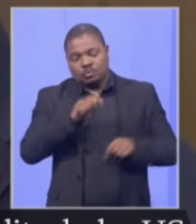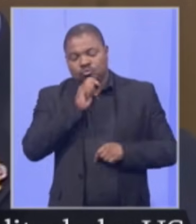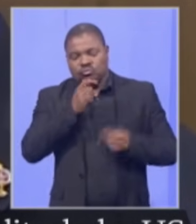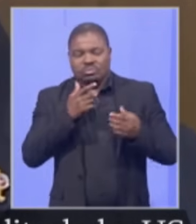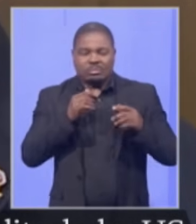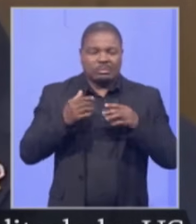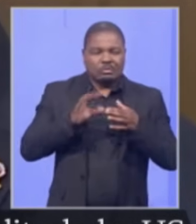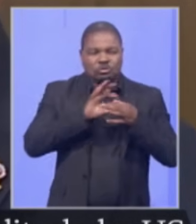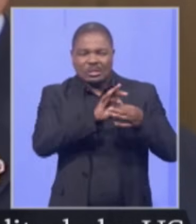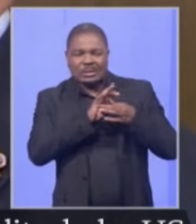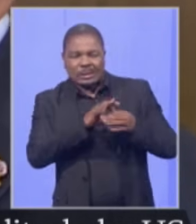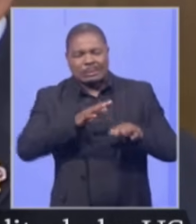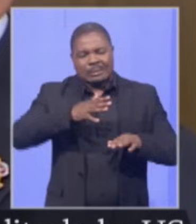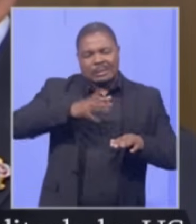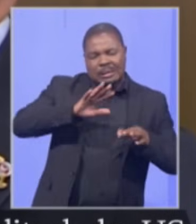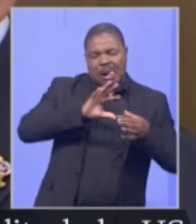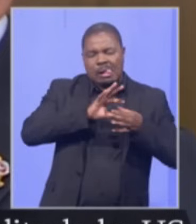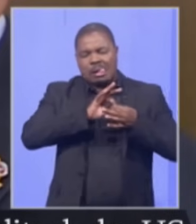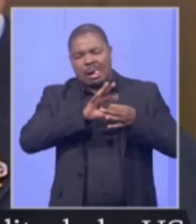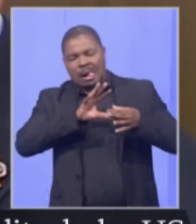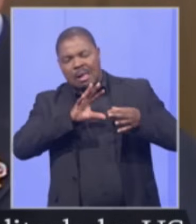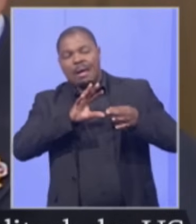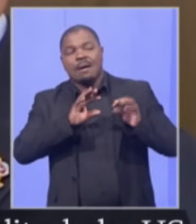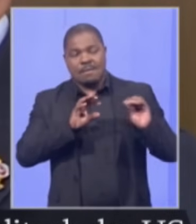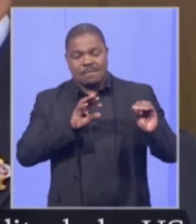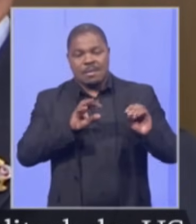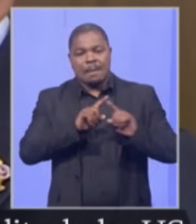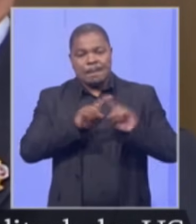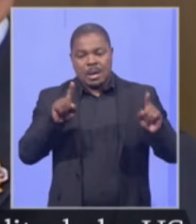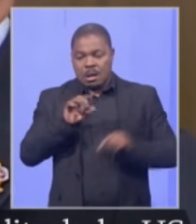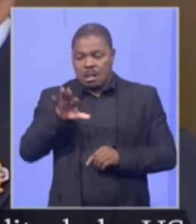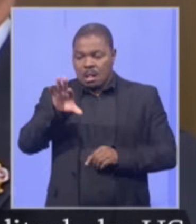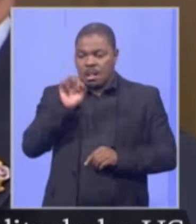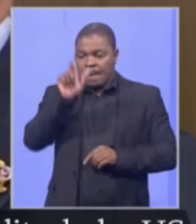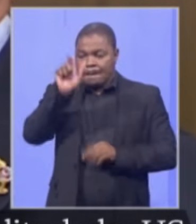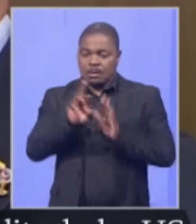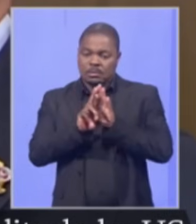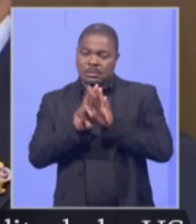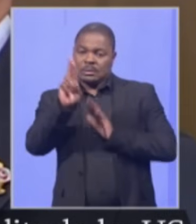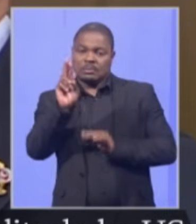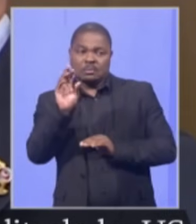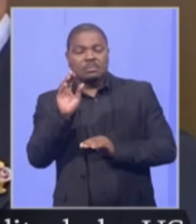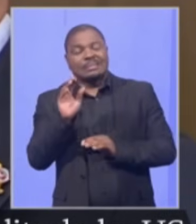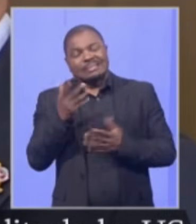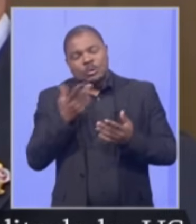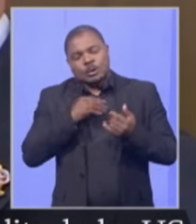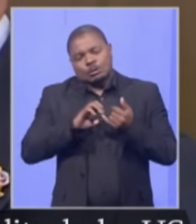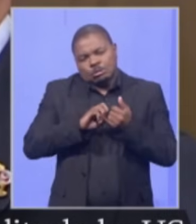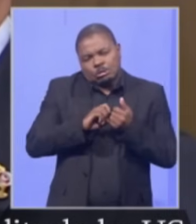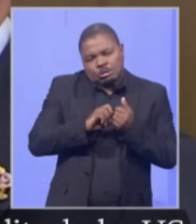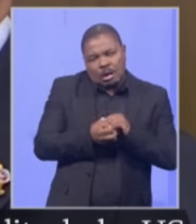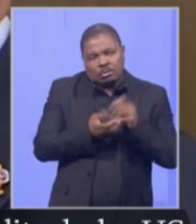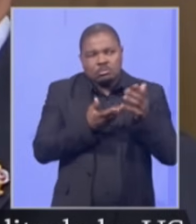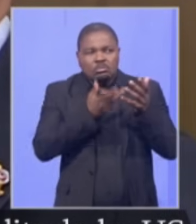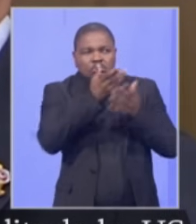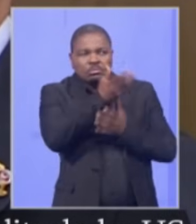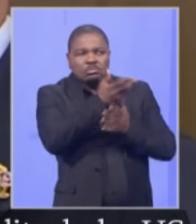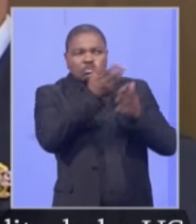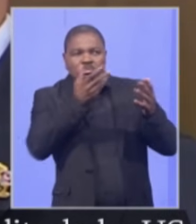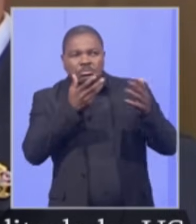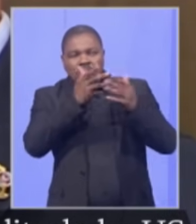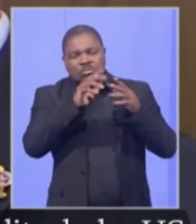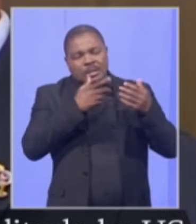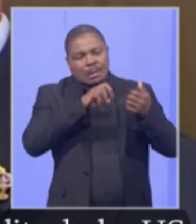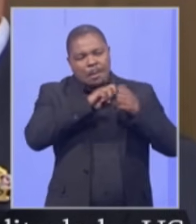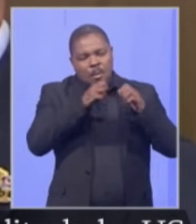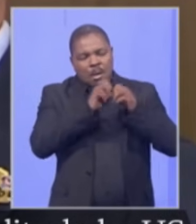correctly say, and I think appointing an envoy is some attempt to narrow the gap, or that strained